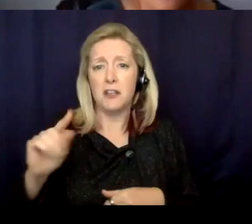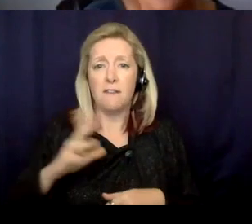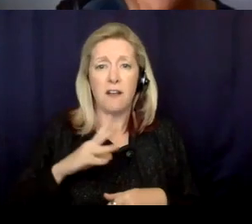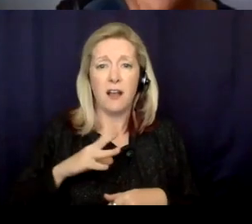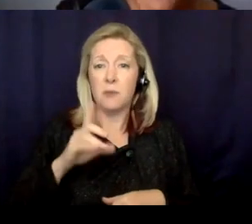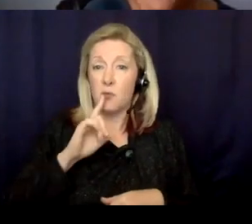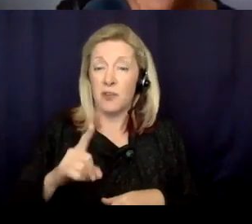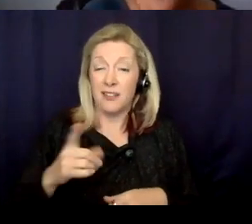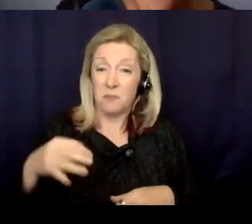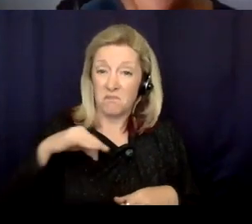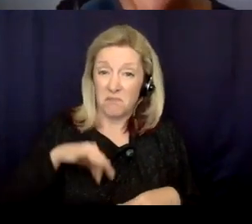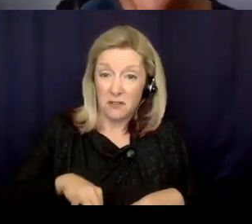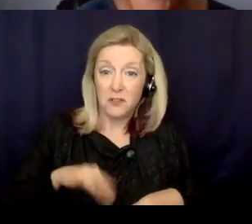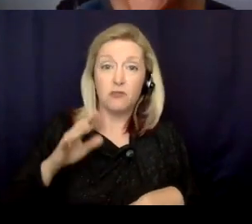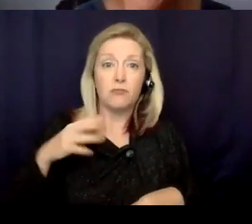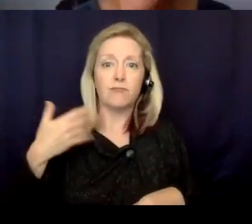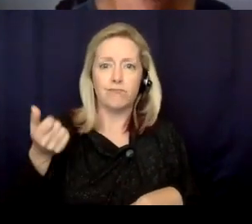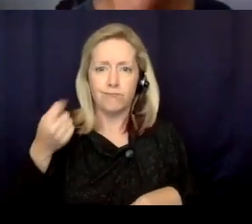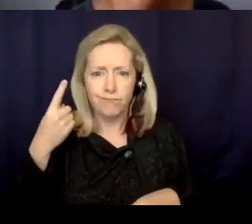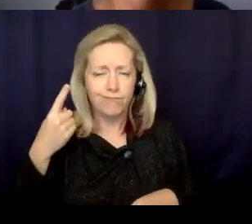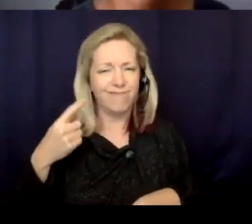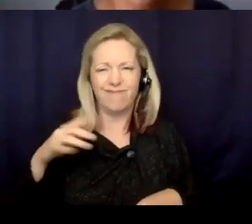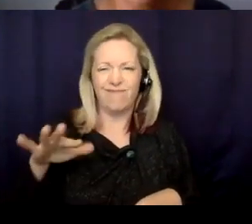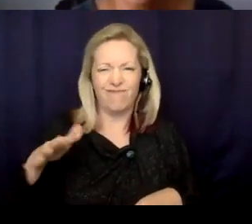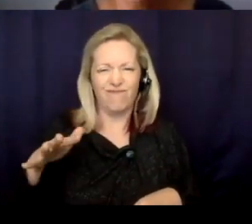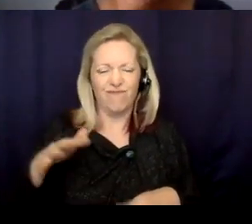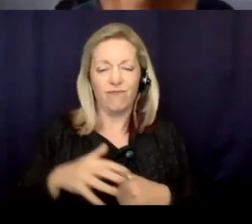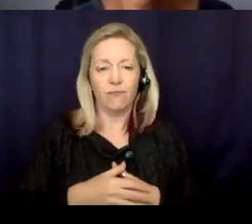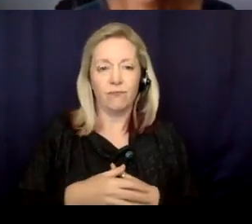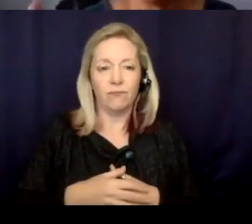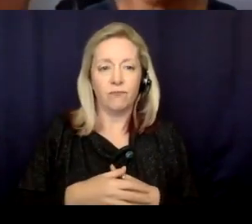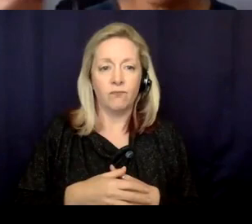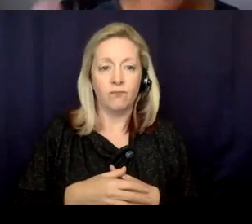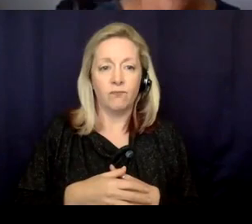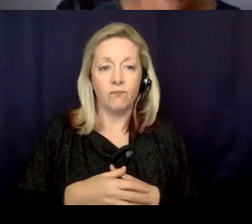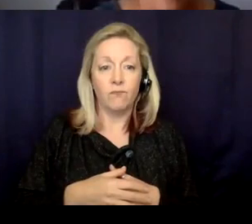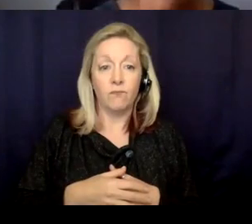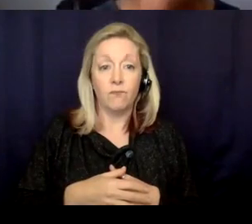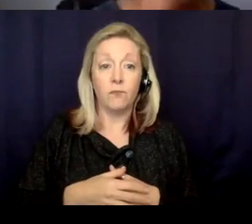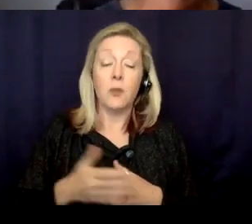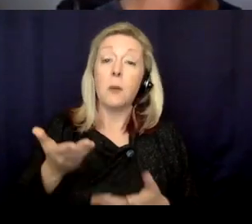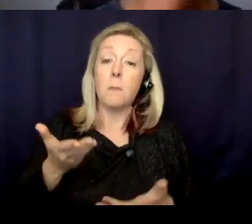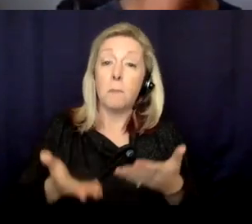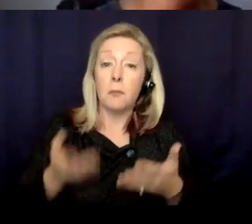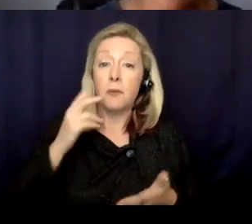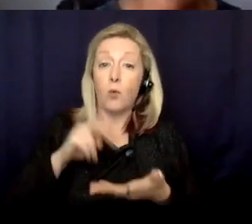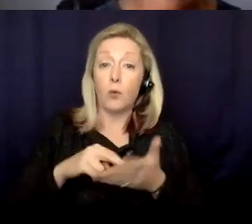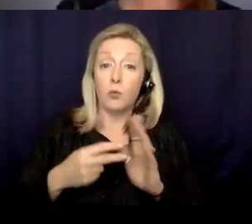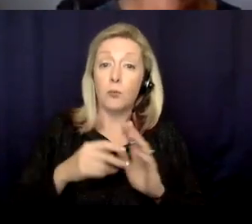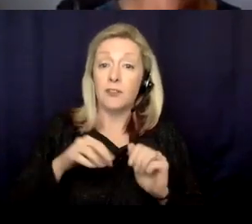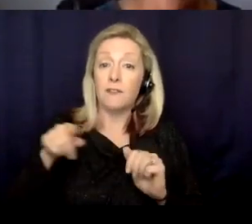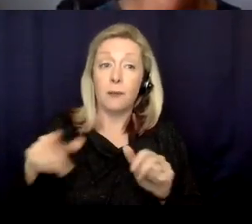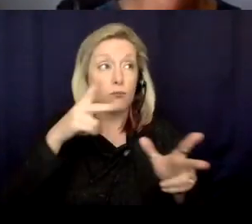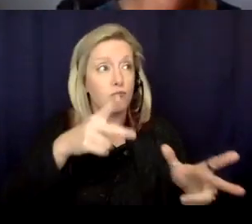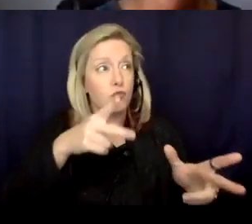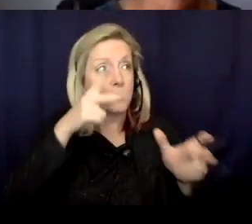really, it's not going to do a whole lot of good. You might do it so receptively they can receive